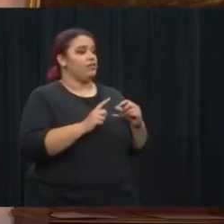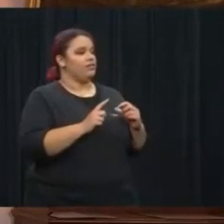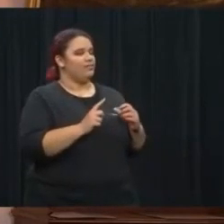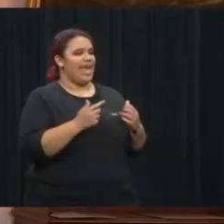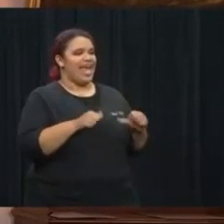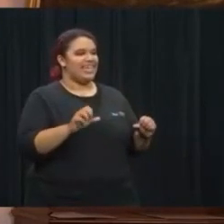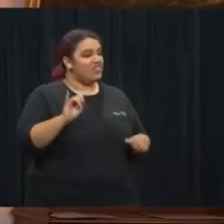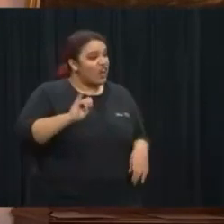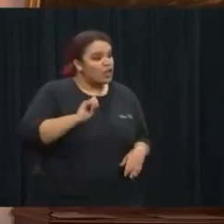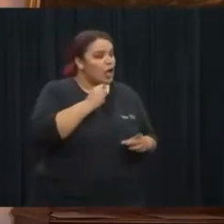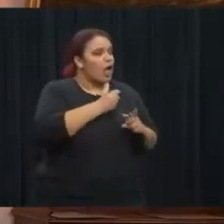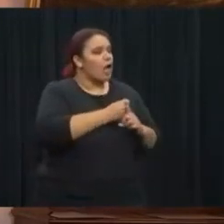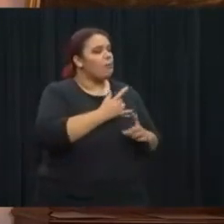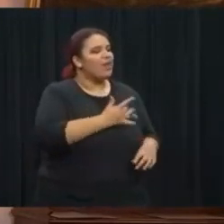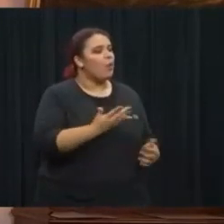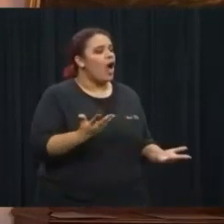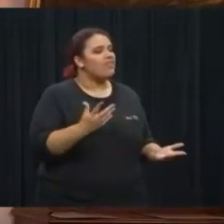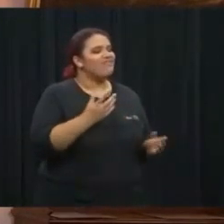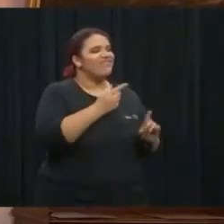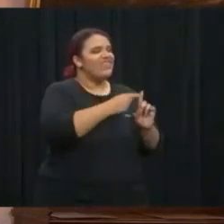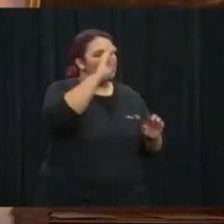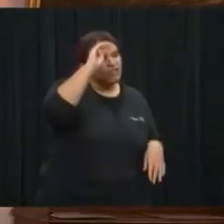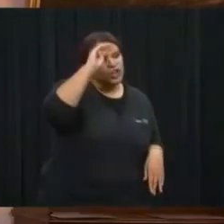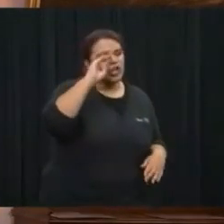idea of, is the virus